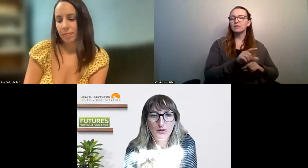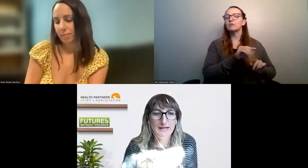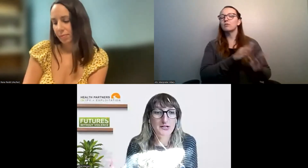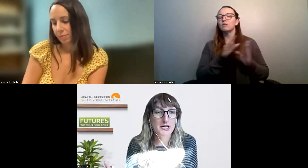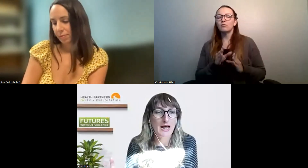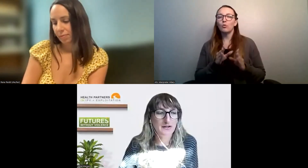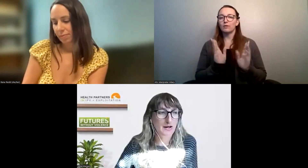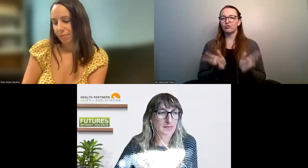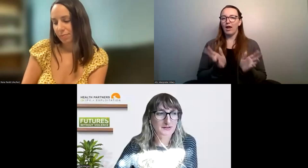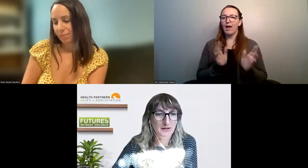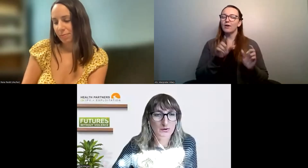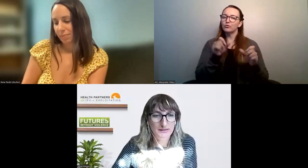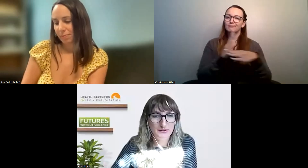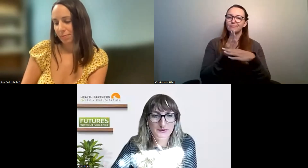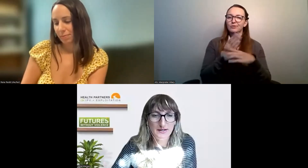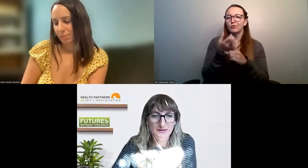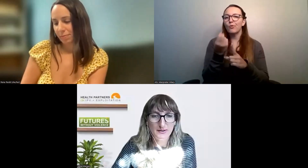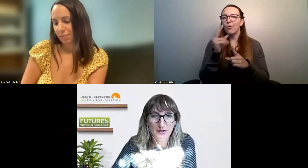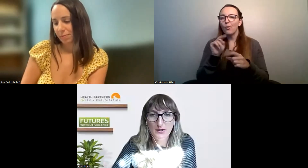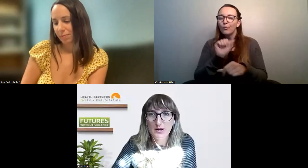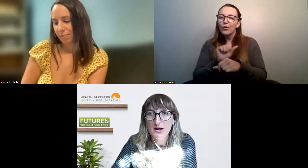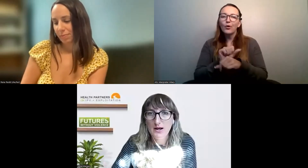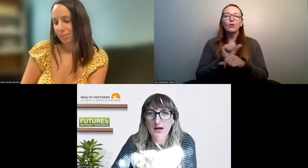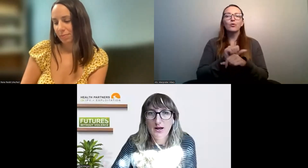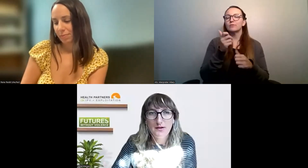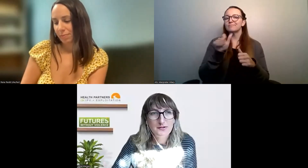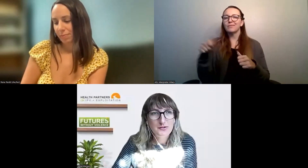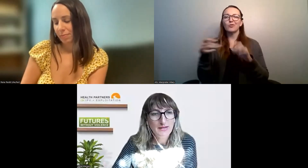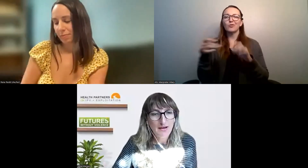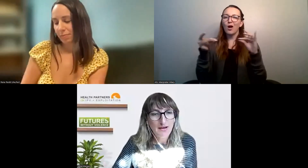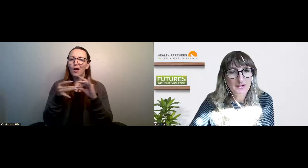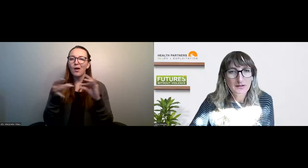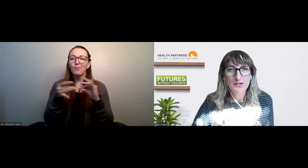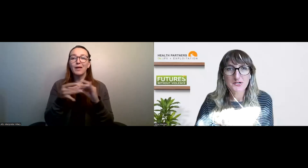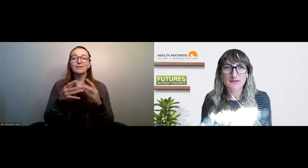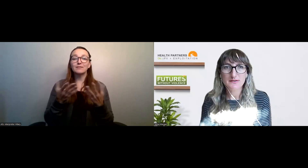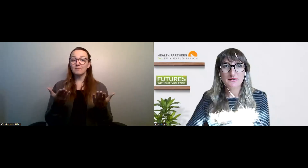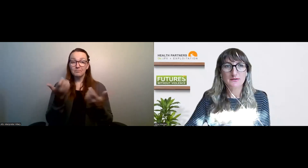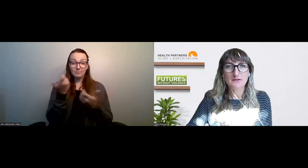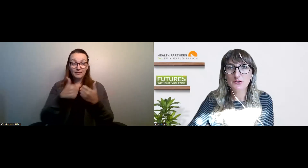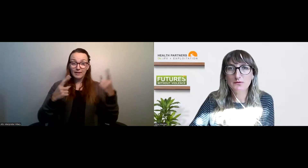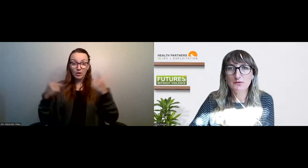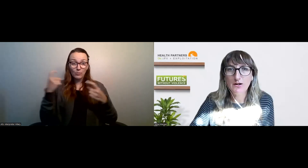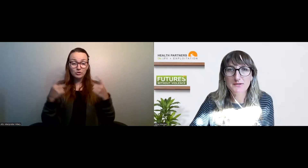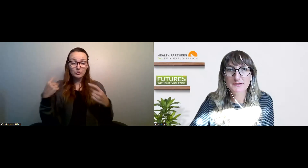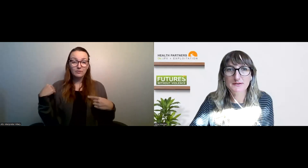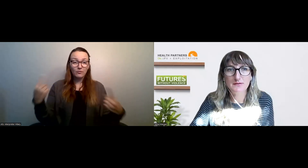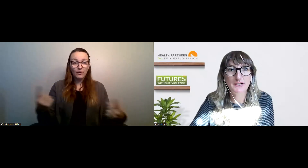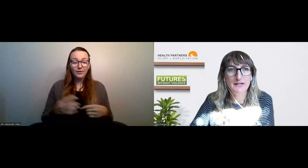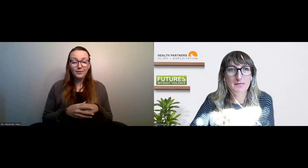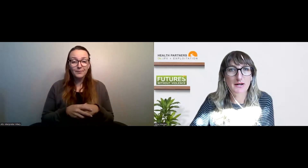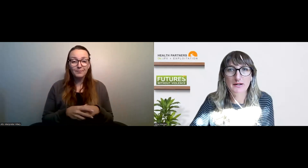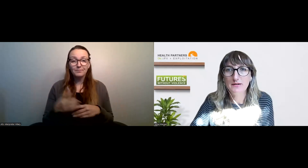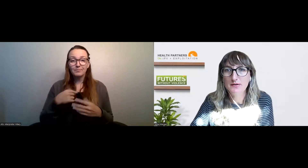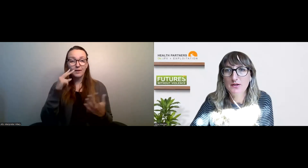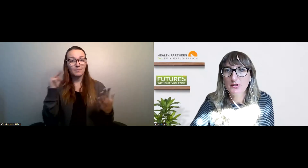own work in the chat, and we'll look at those as we go. Do we have any questions so far? I'm just looking